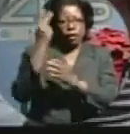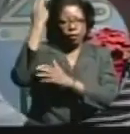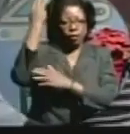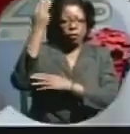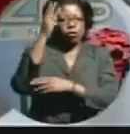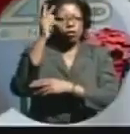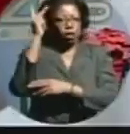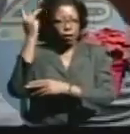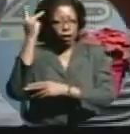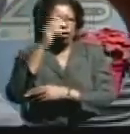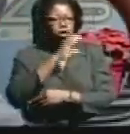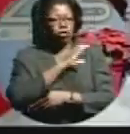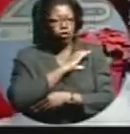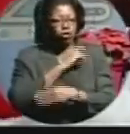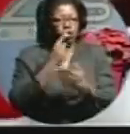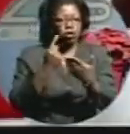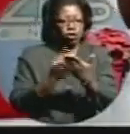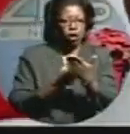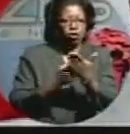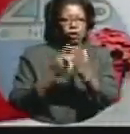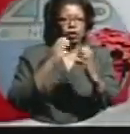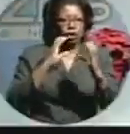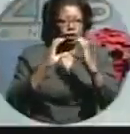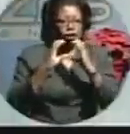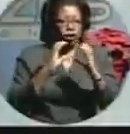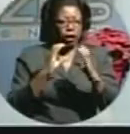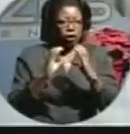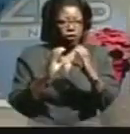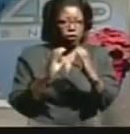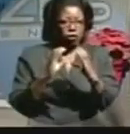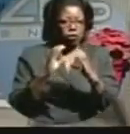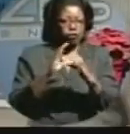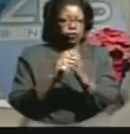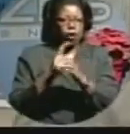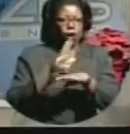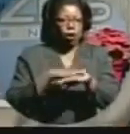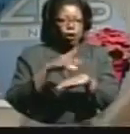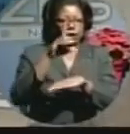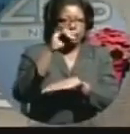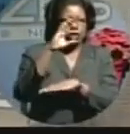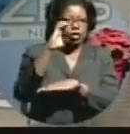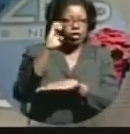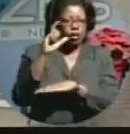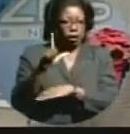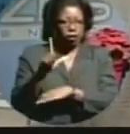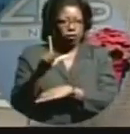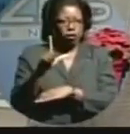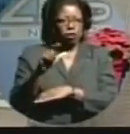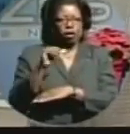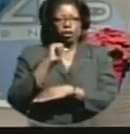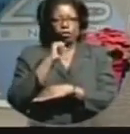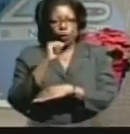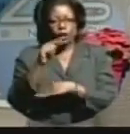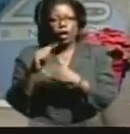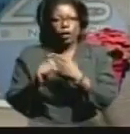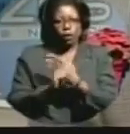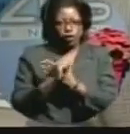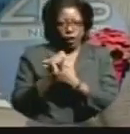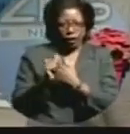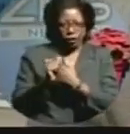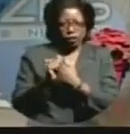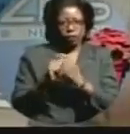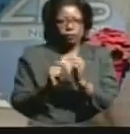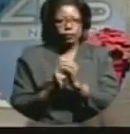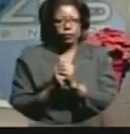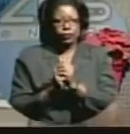Christie recently held talks with telecommunications giant in the region, Digicel. It never was intended to be a threat. But they may have read well, let's